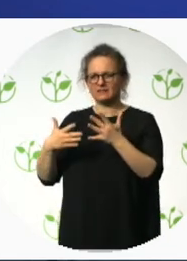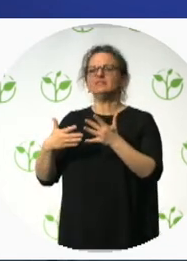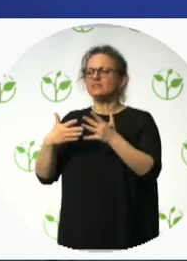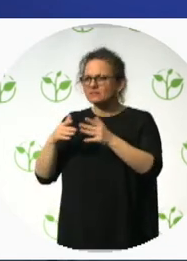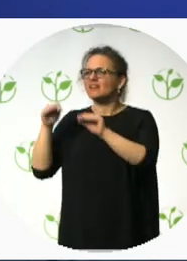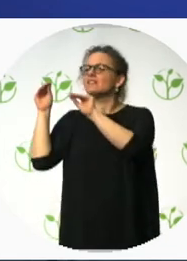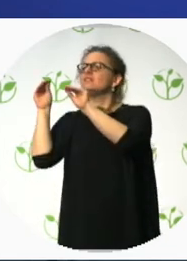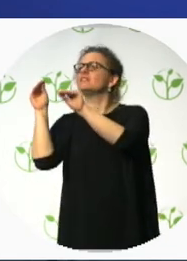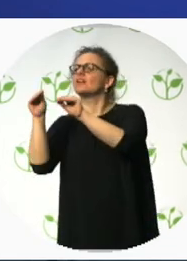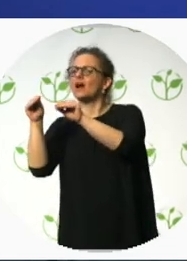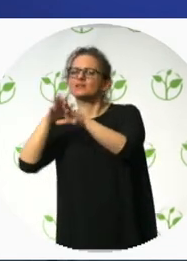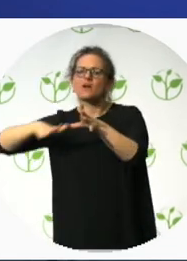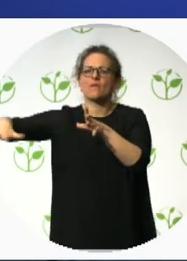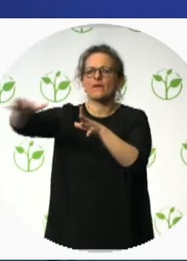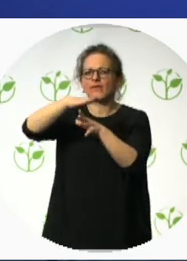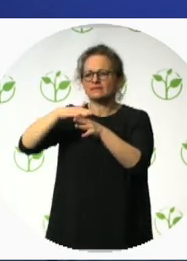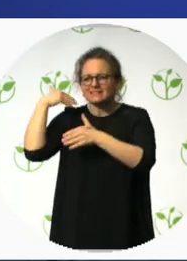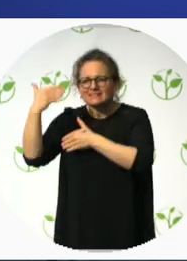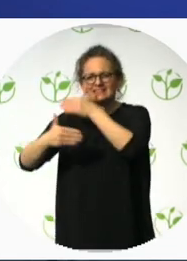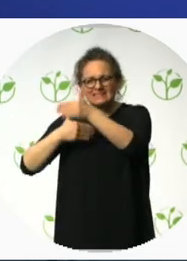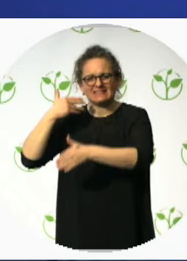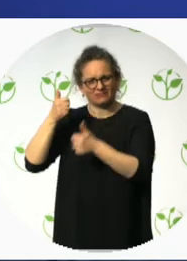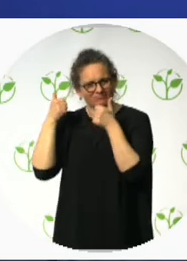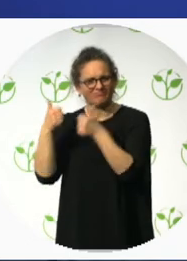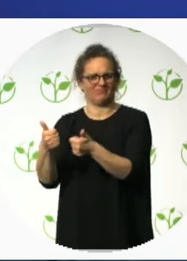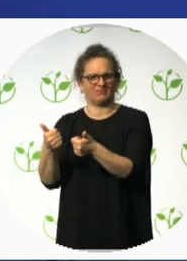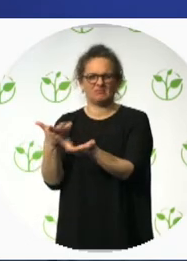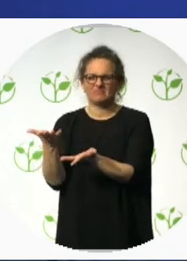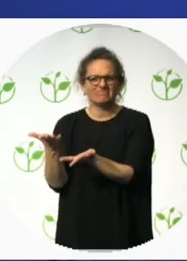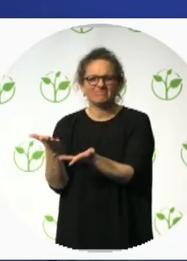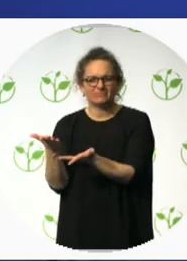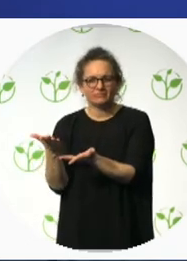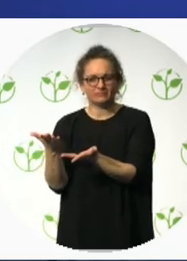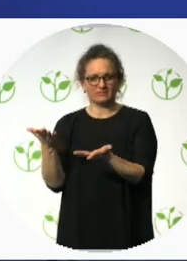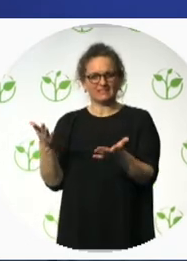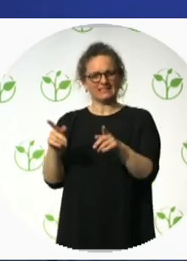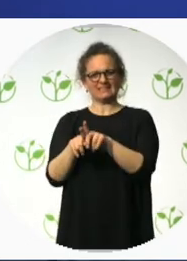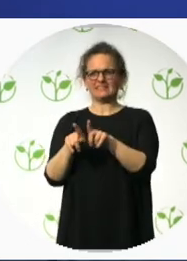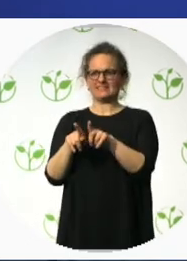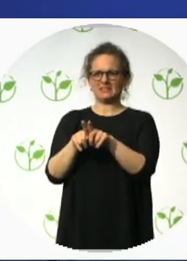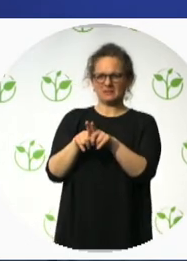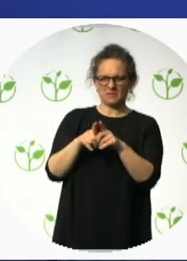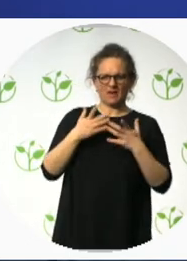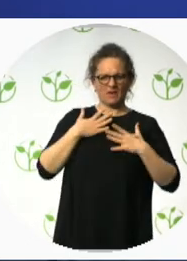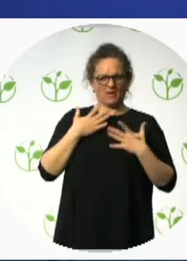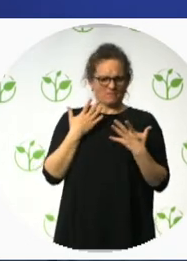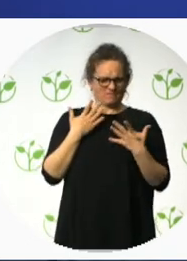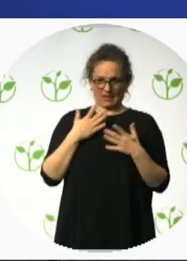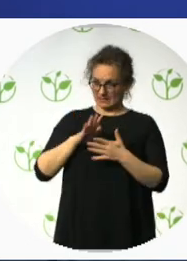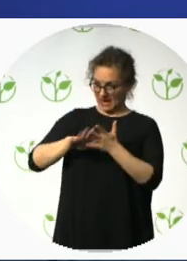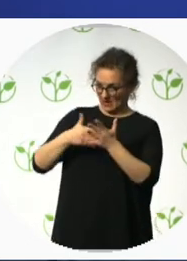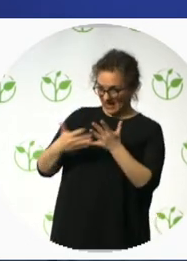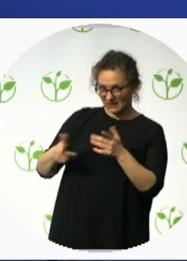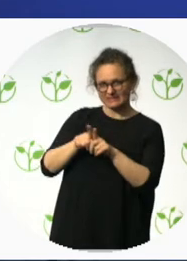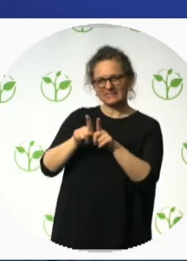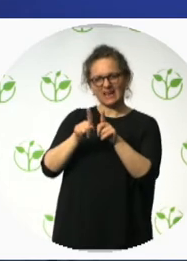mean further education in terms of tertiary education, university education, but if you are a professional, if you are